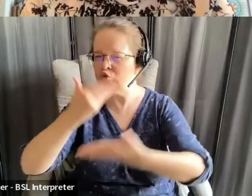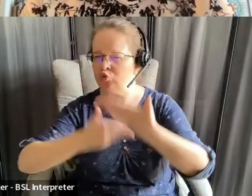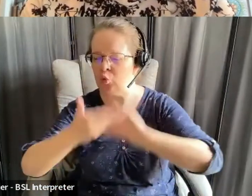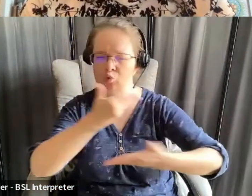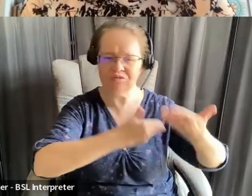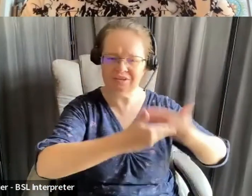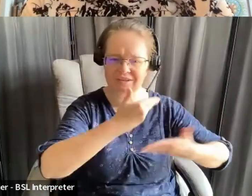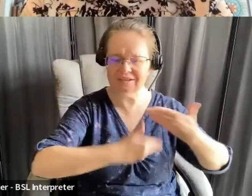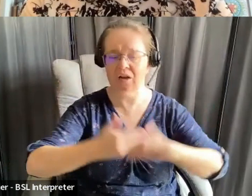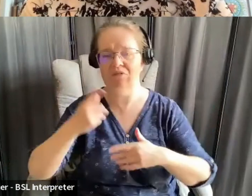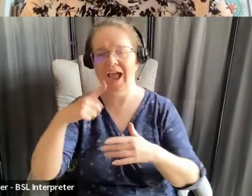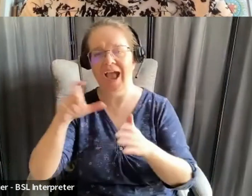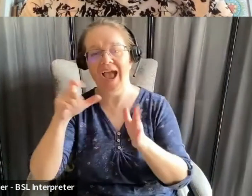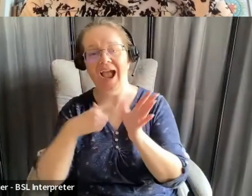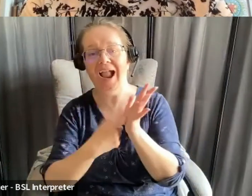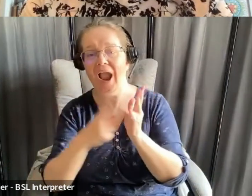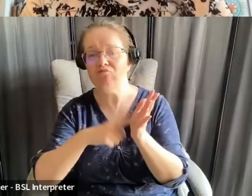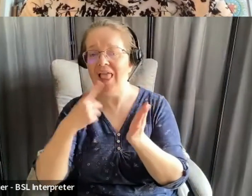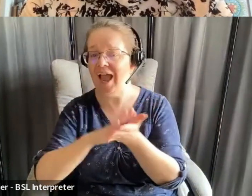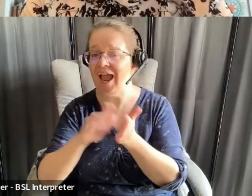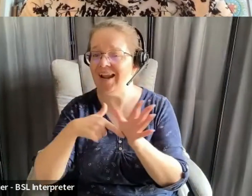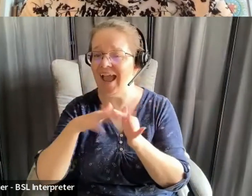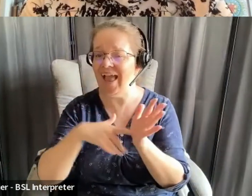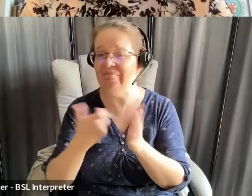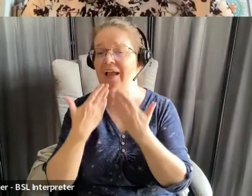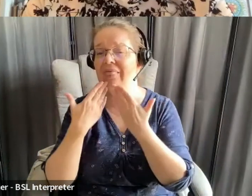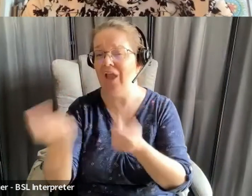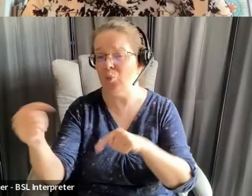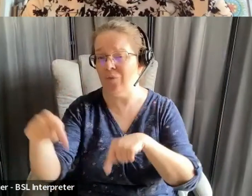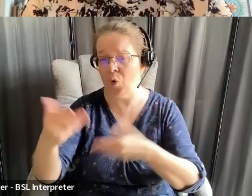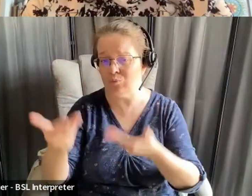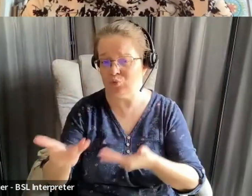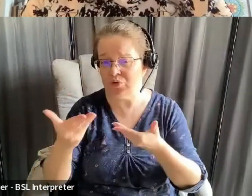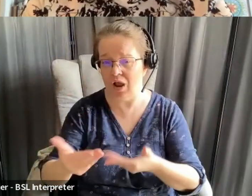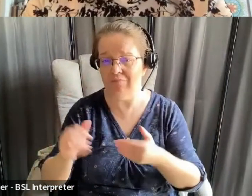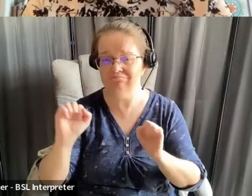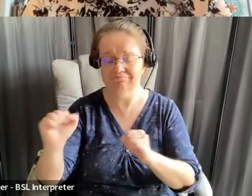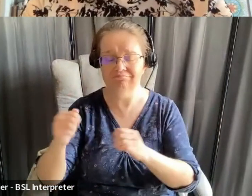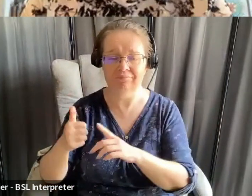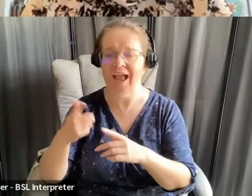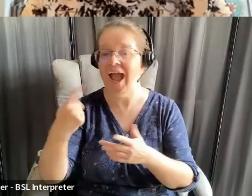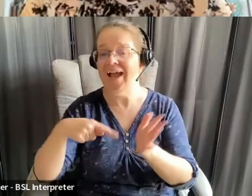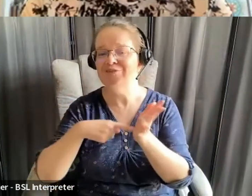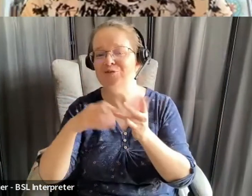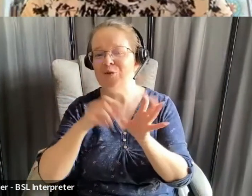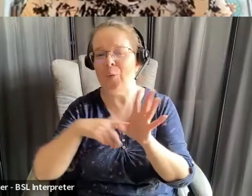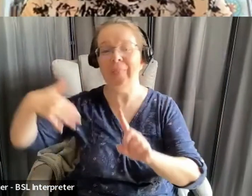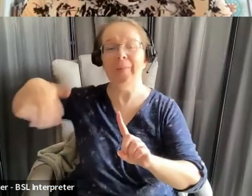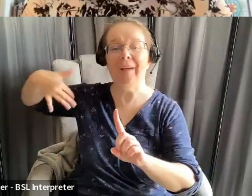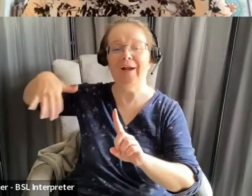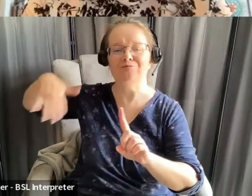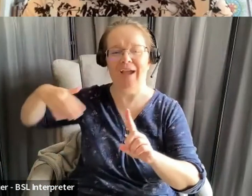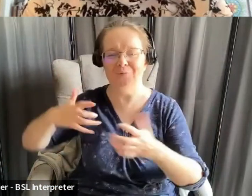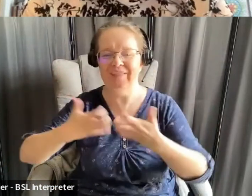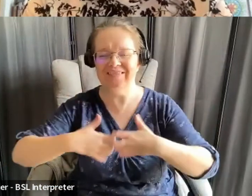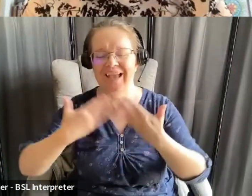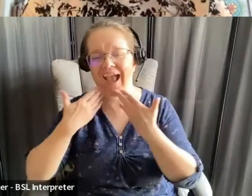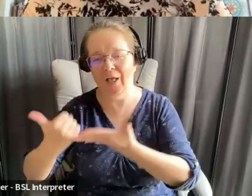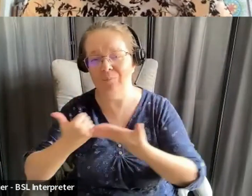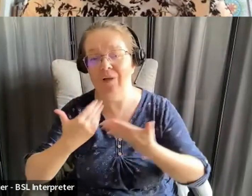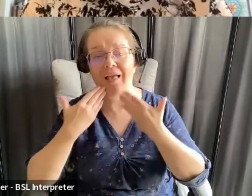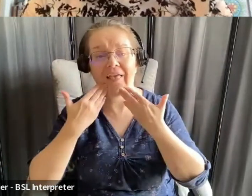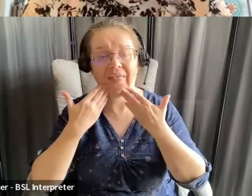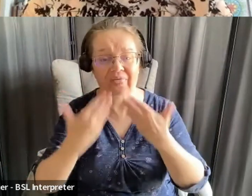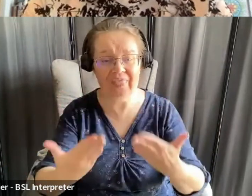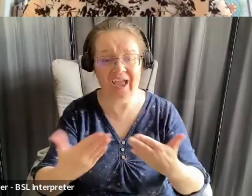them. Carol and Heather for showing up today, and Toby is ever in the background helping us out. Thank you all for joining.